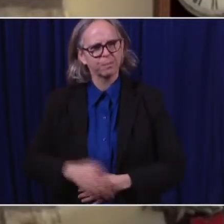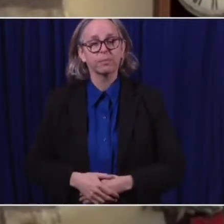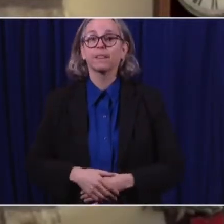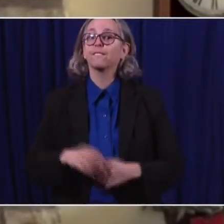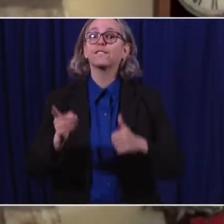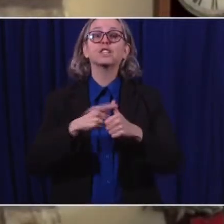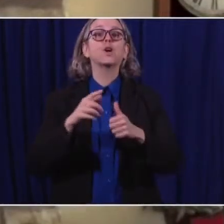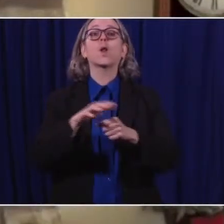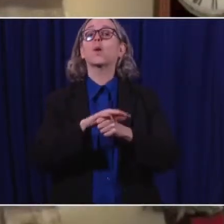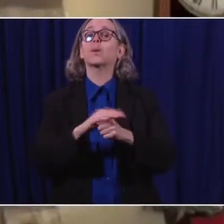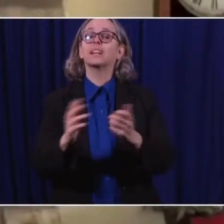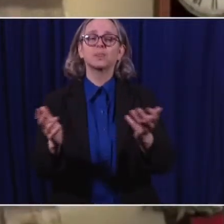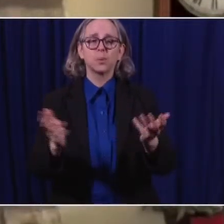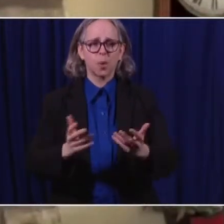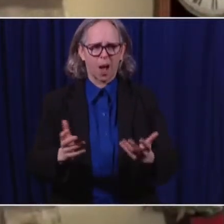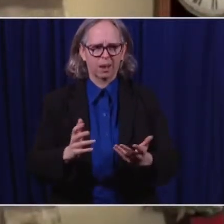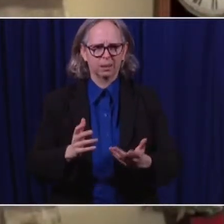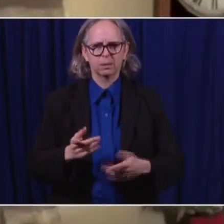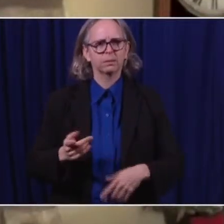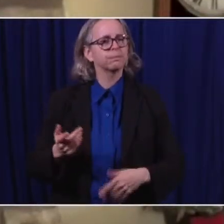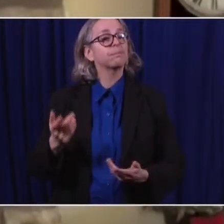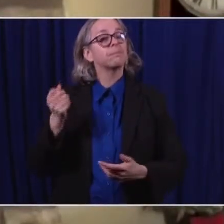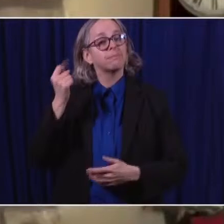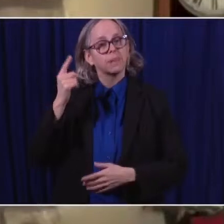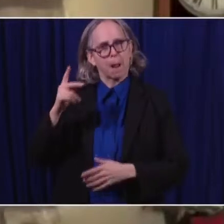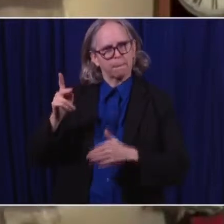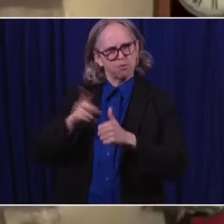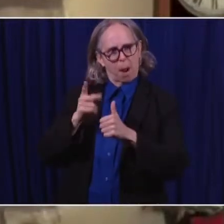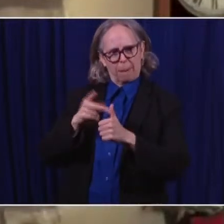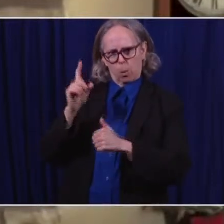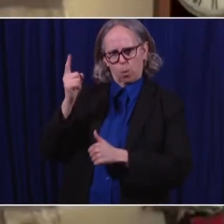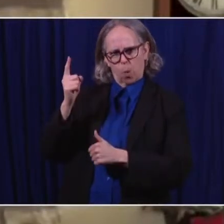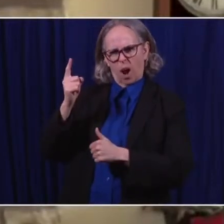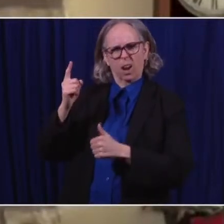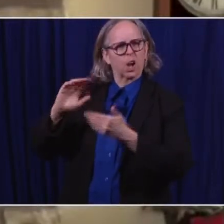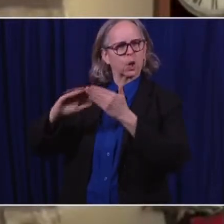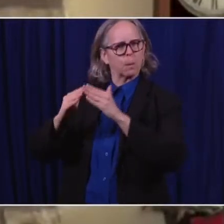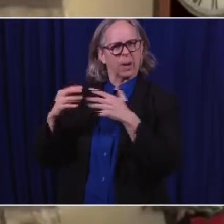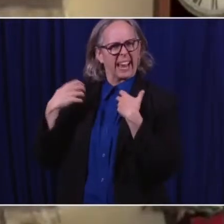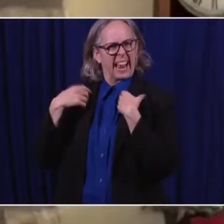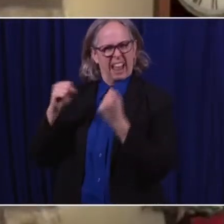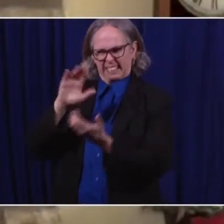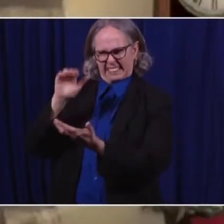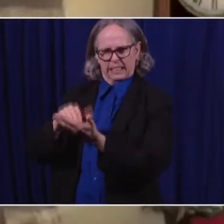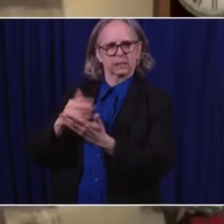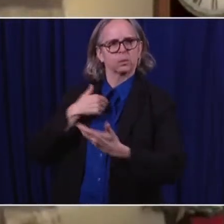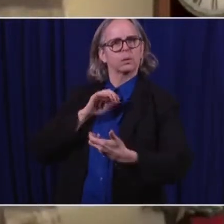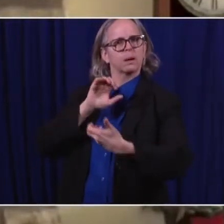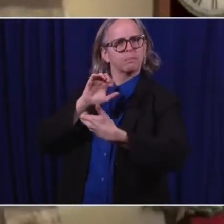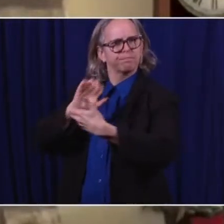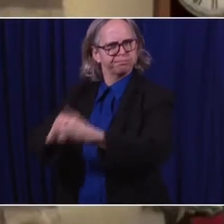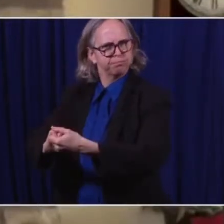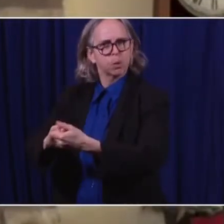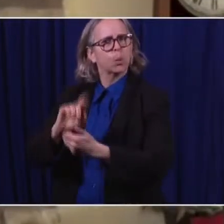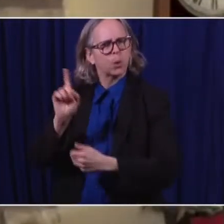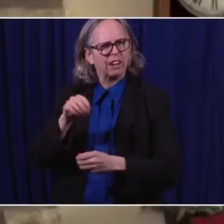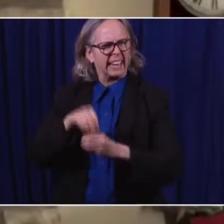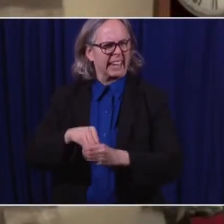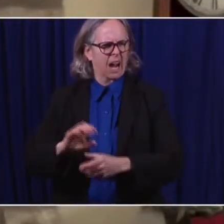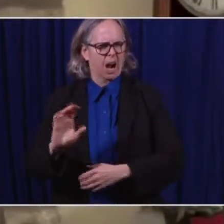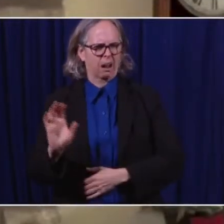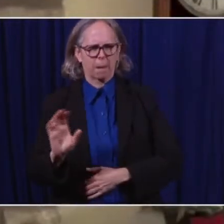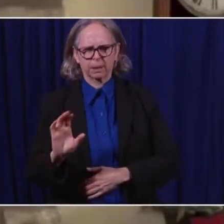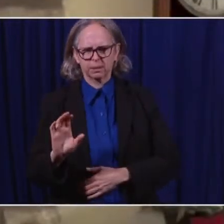partnering with Primary One, a community health center in Columbus for a drive-through vaccination